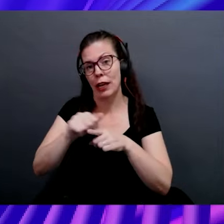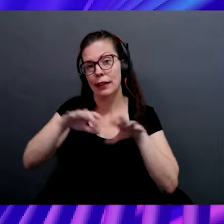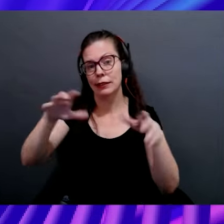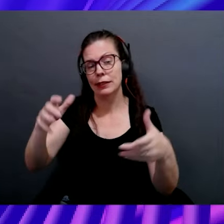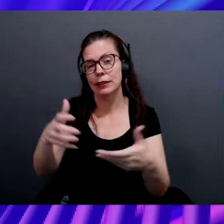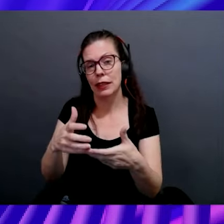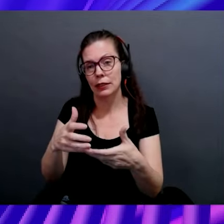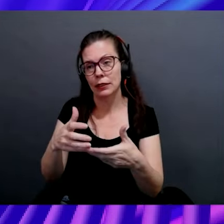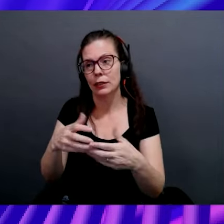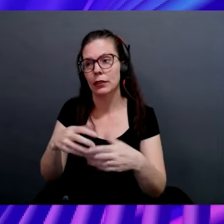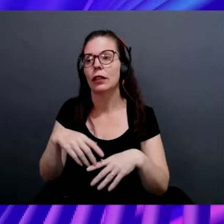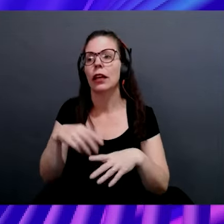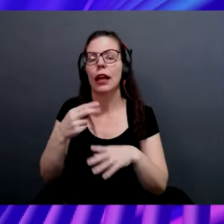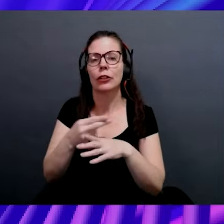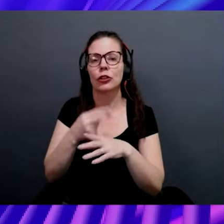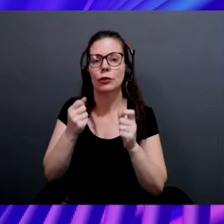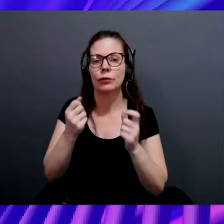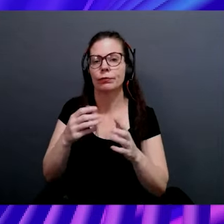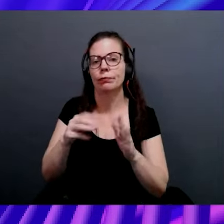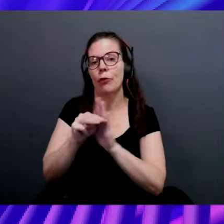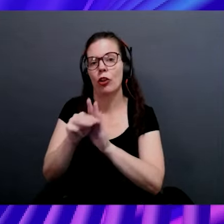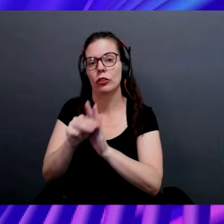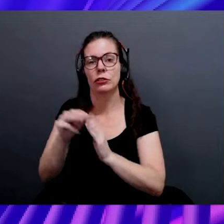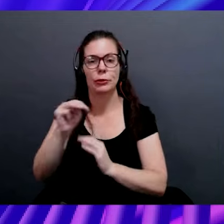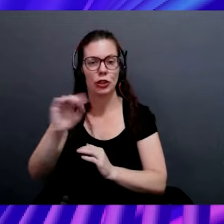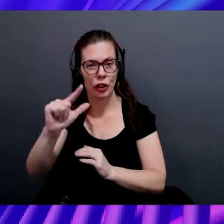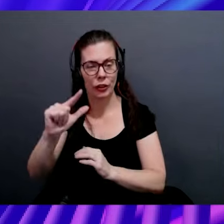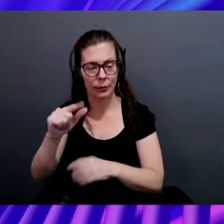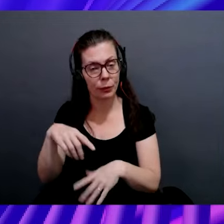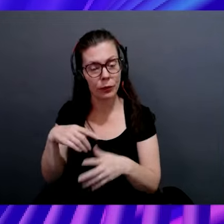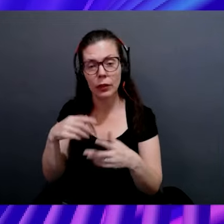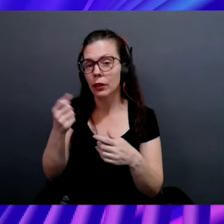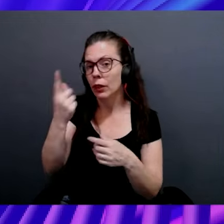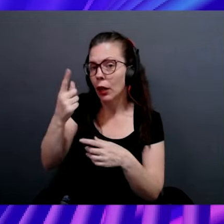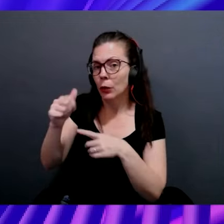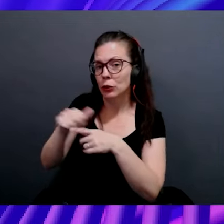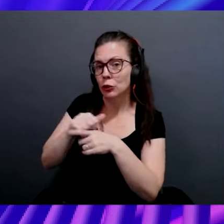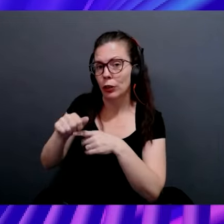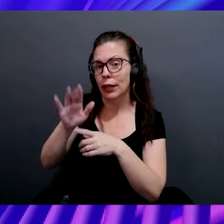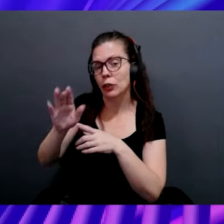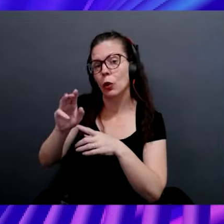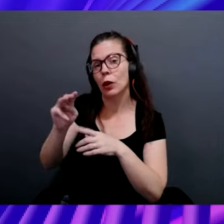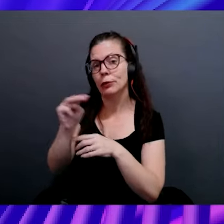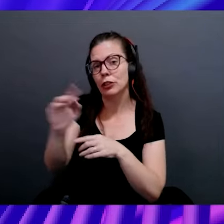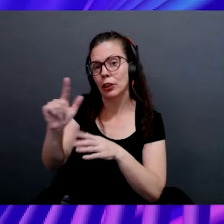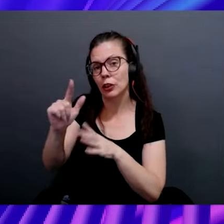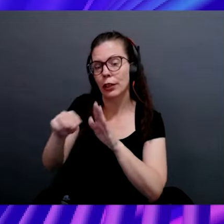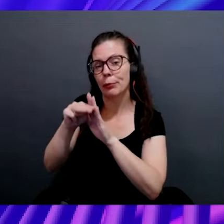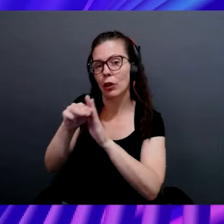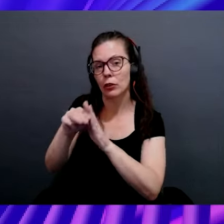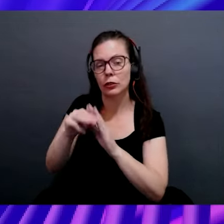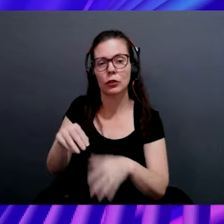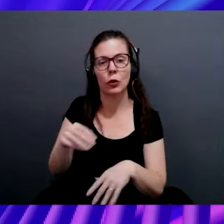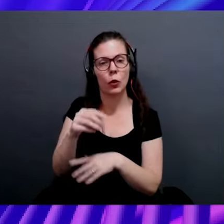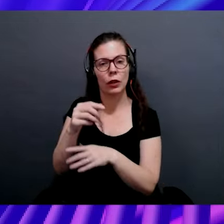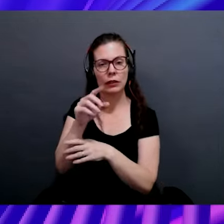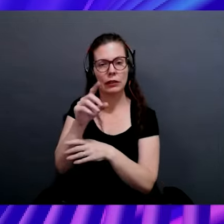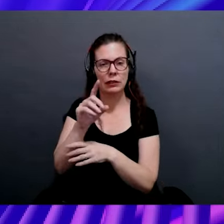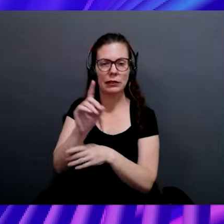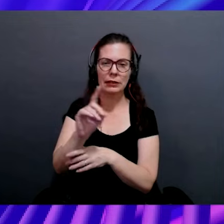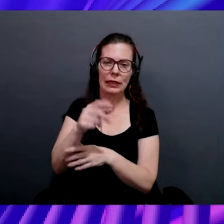large machine learning models. Now, when you're training your machine learning models or a deep neural network with a significantly huge